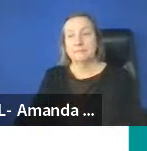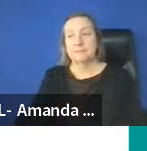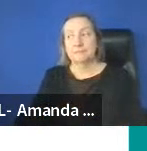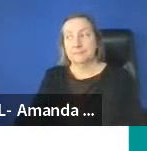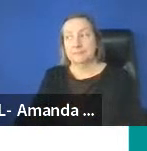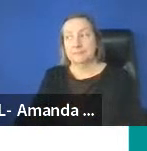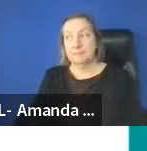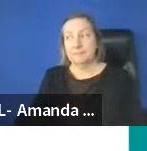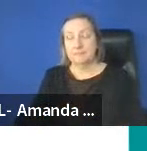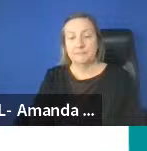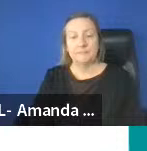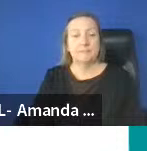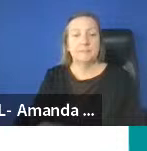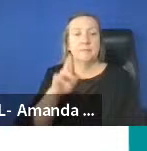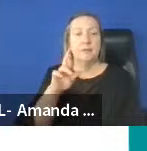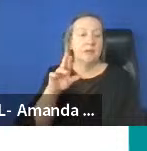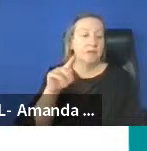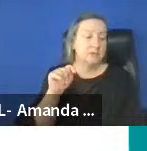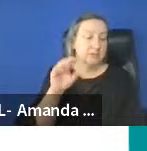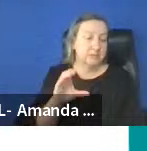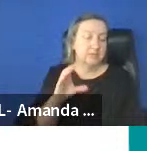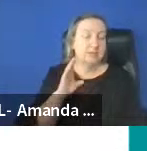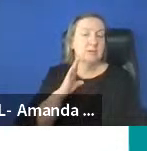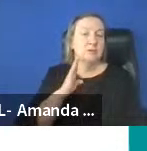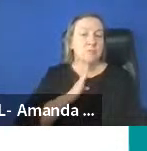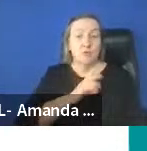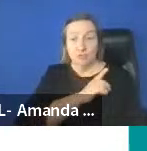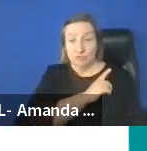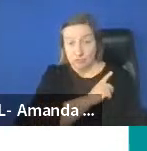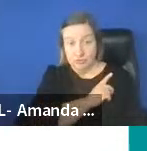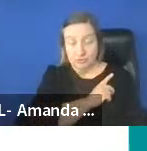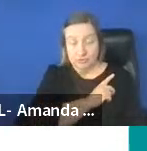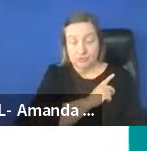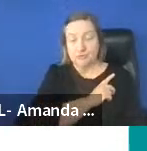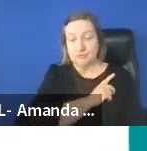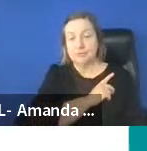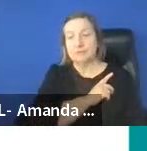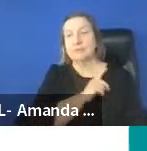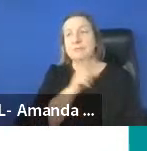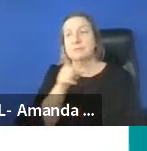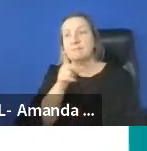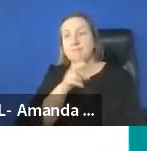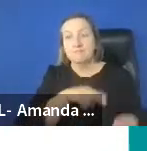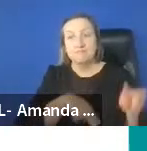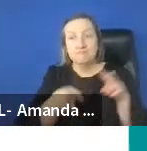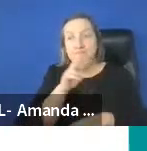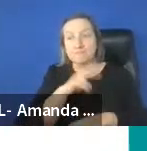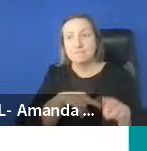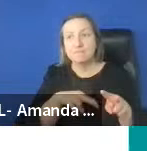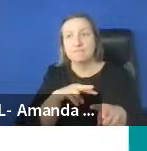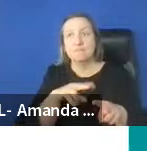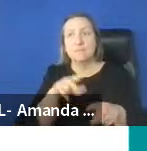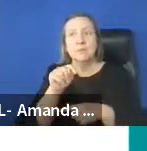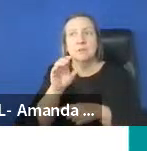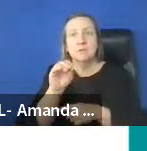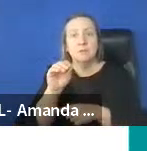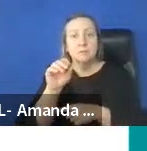So the RTC Board of Directors, once again, they looked at